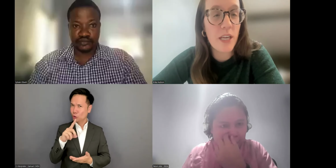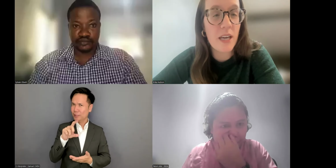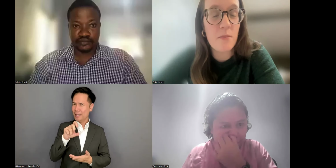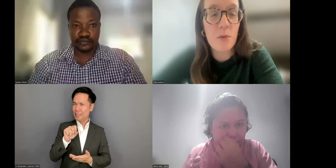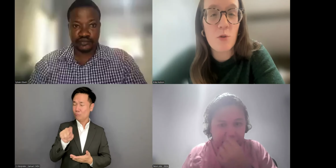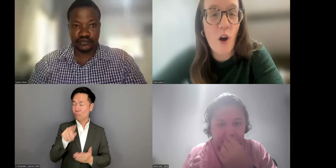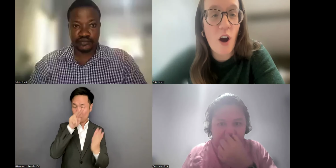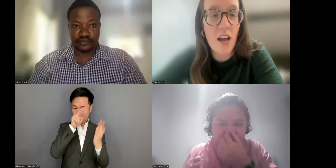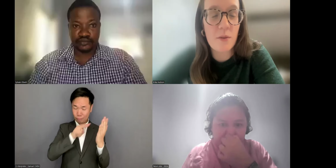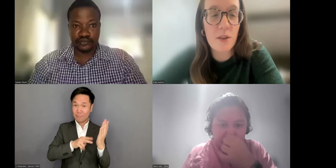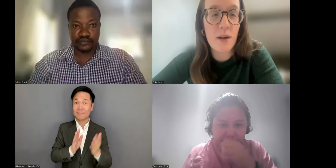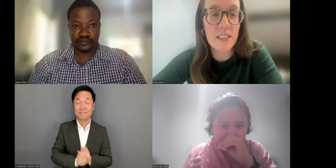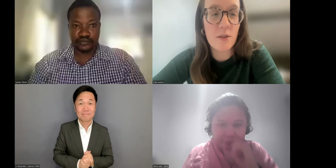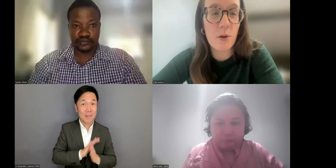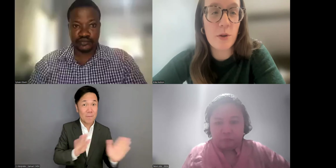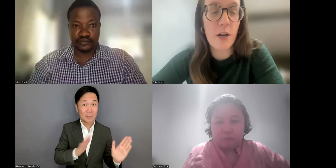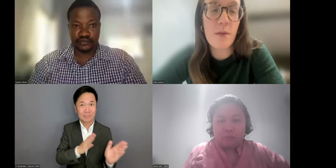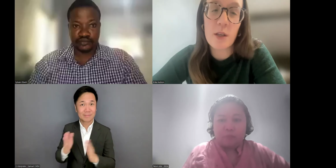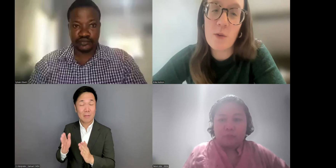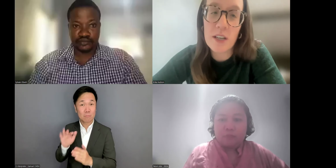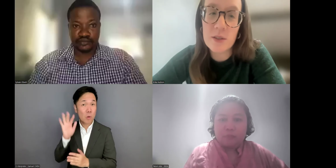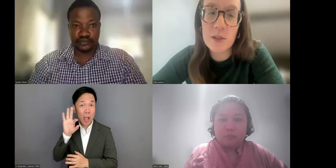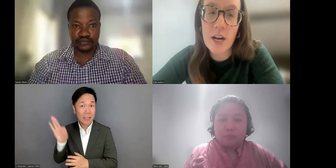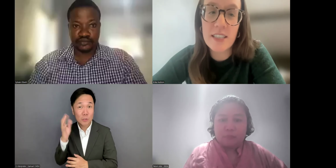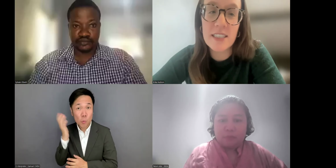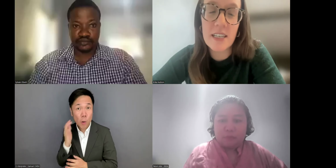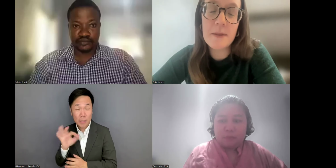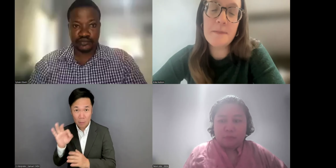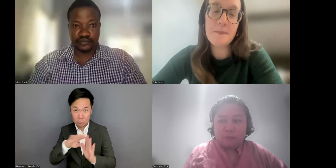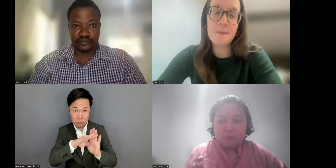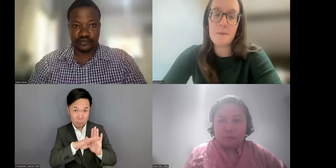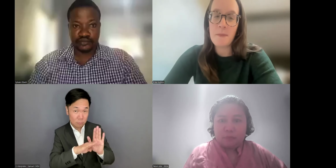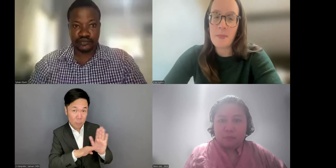before we move on with the rest of the program that you wanted to address?